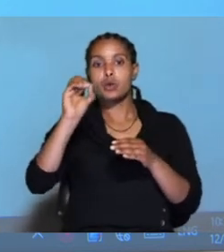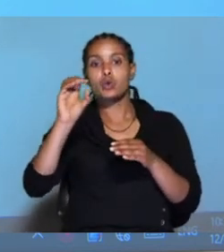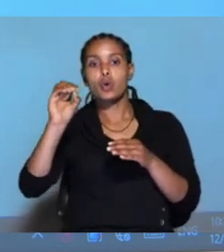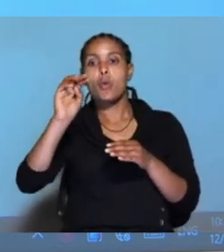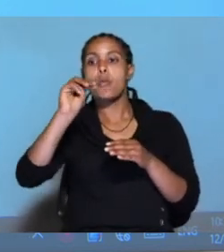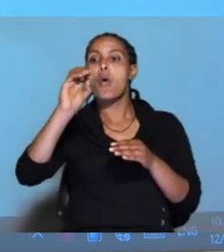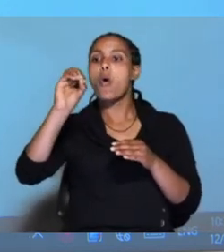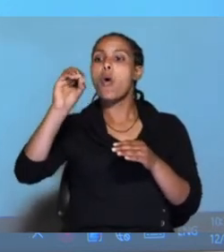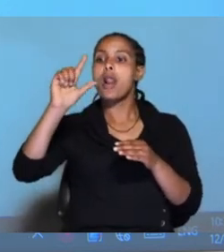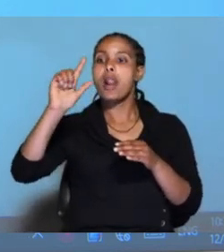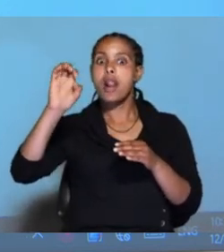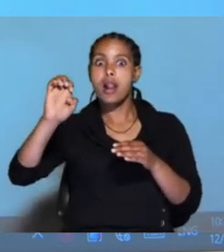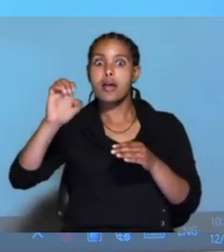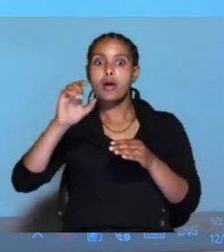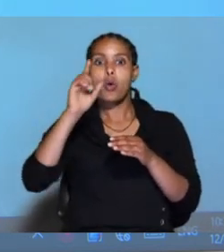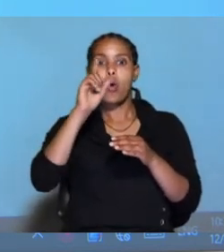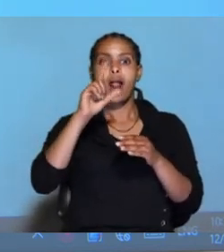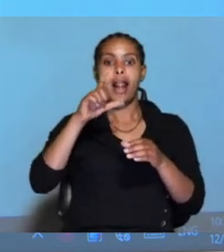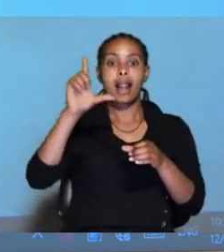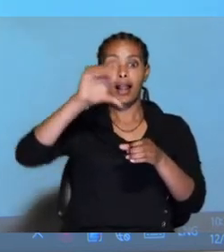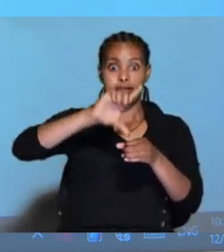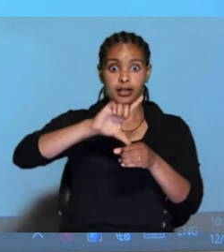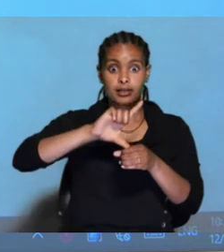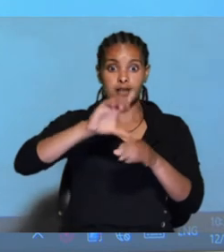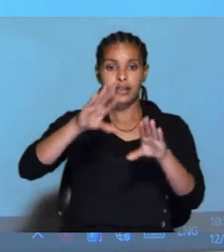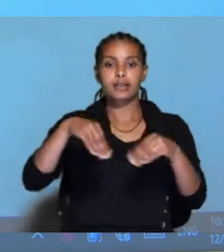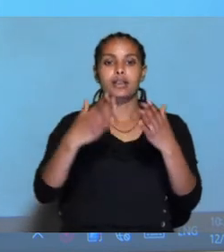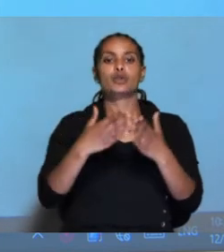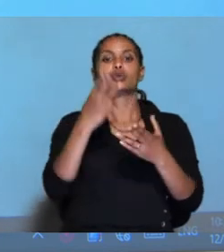0.005 mole in 1 liter of the solution gives